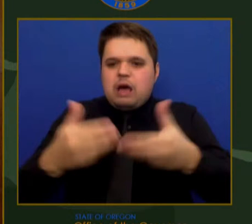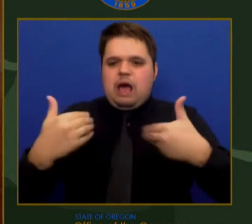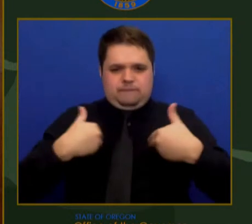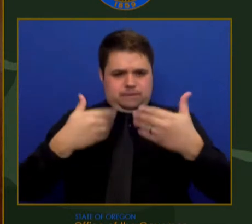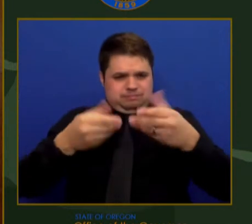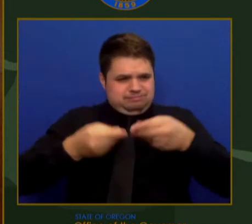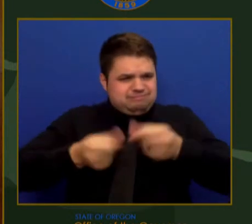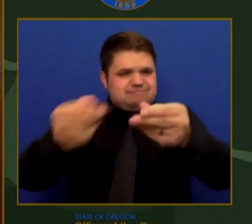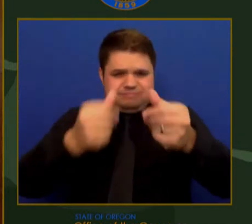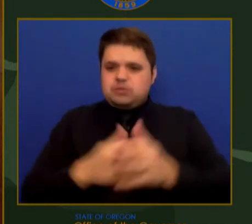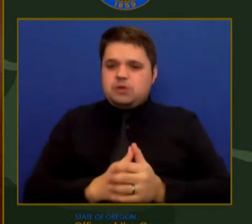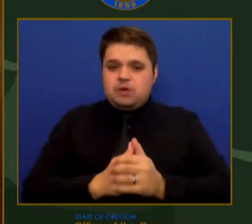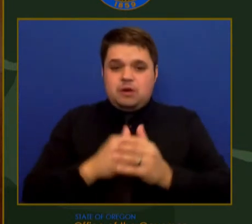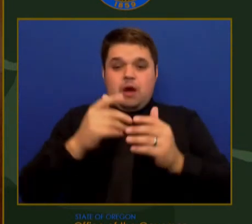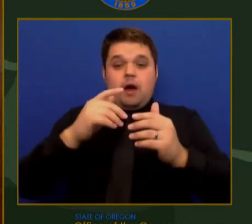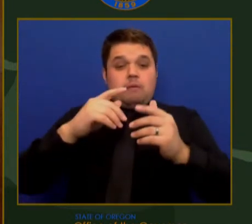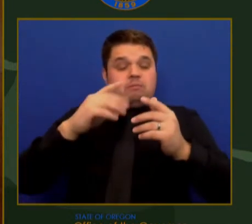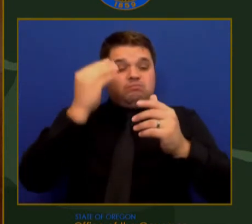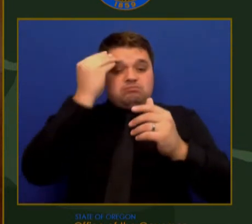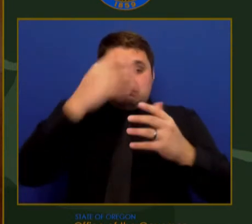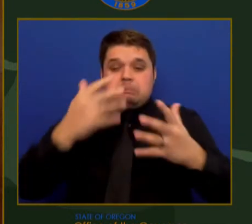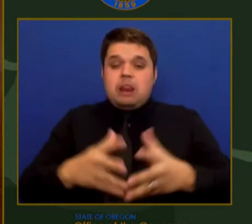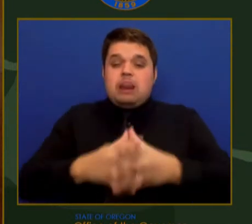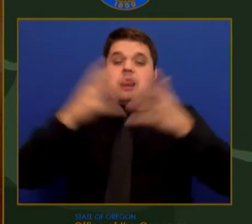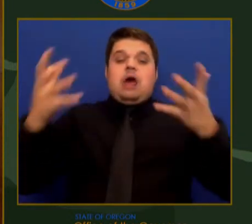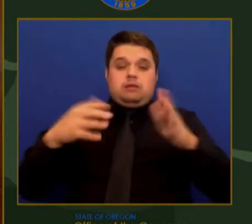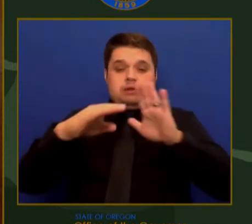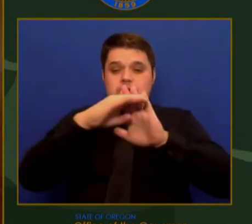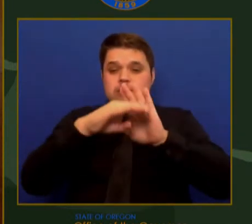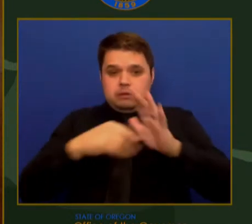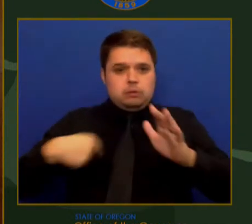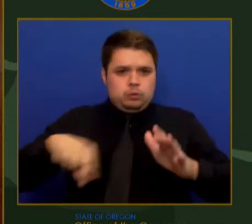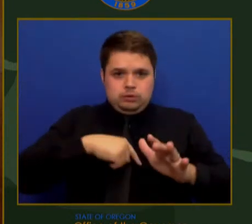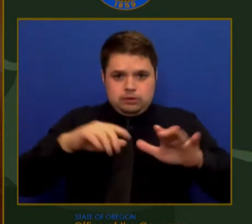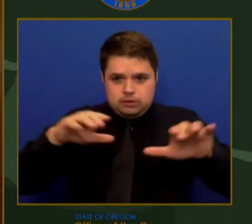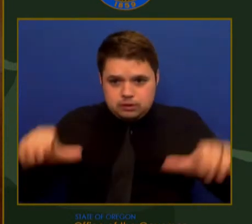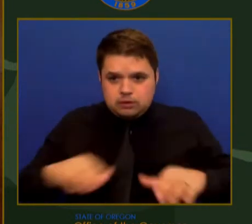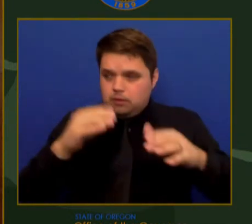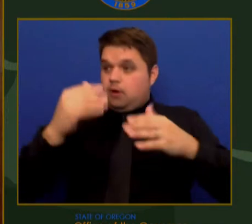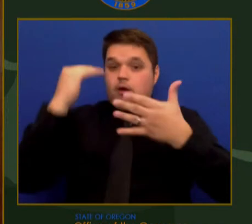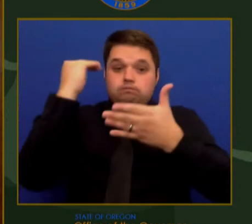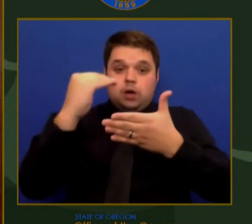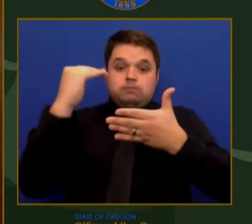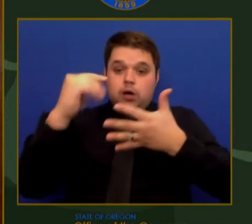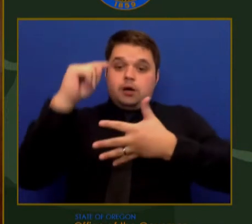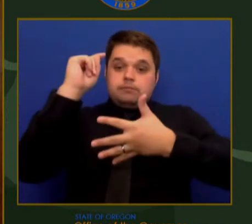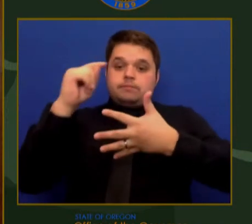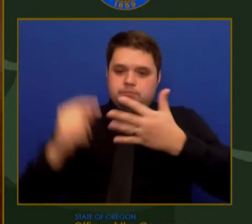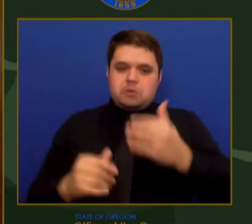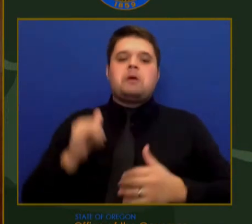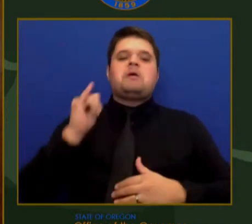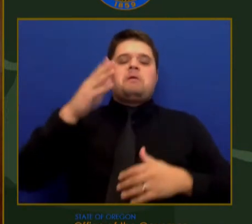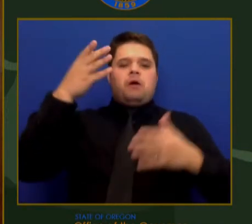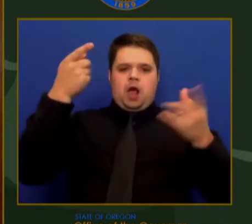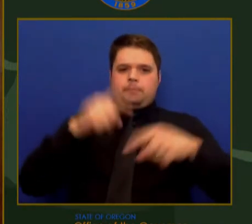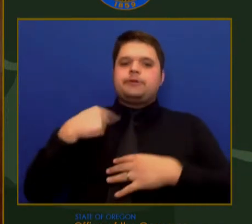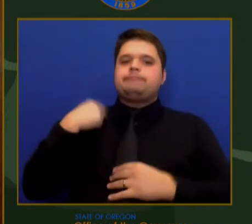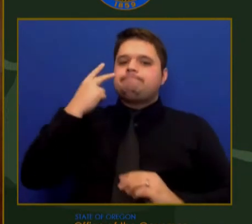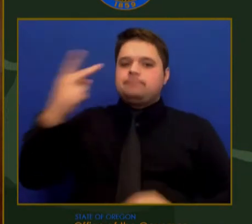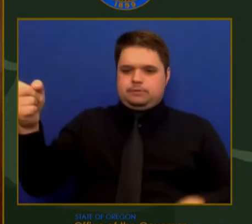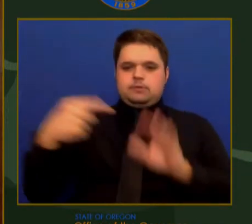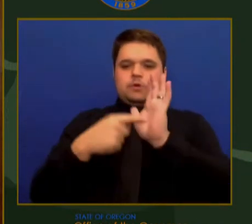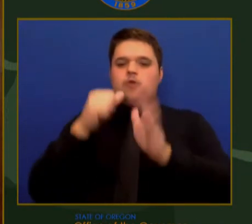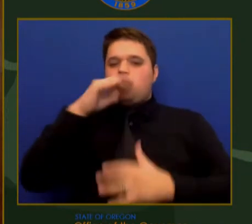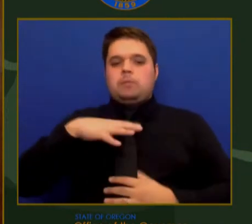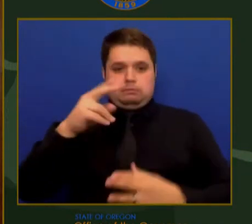Let me tell you about one person who's doing the work, Misty. A few years ago, Misty left an unsafe home in Klamath